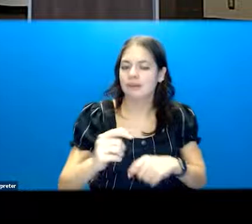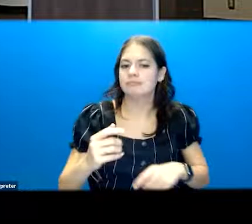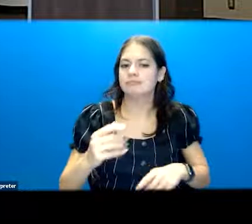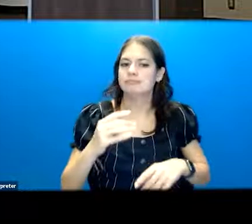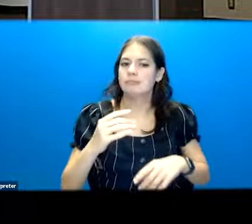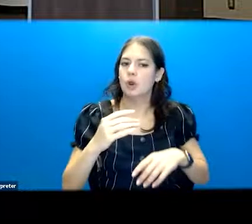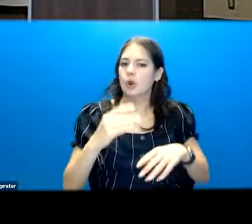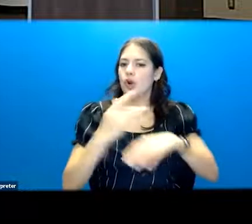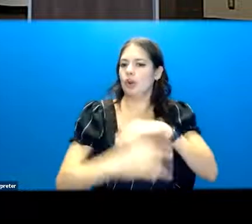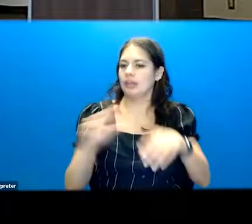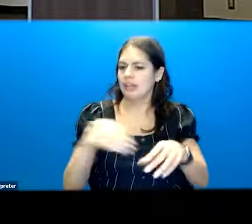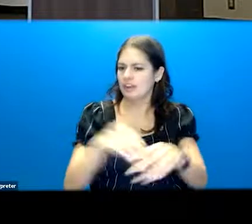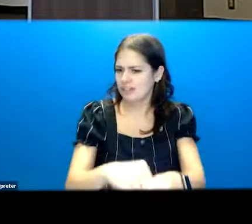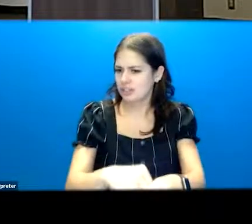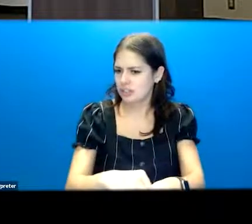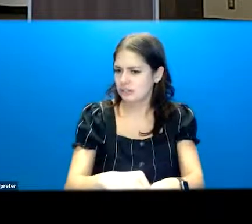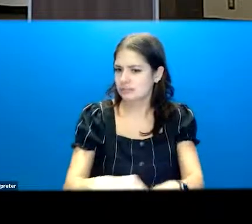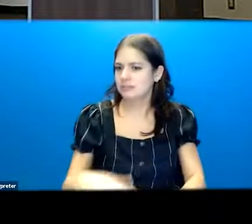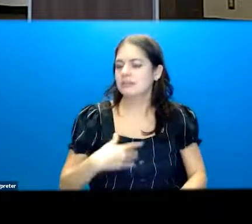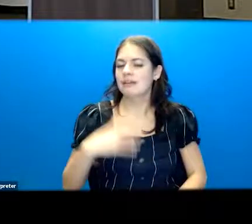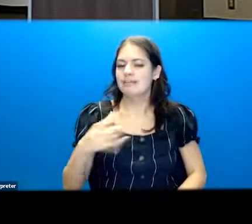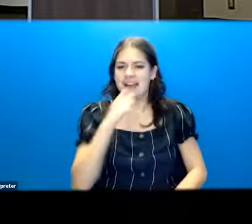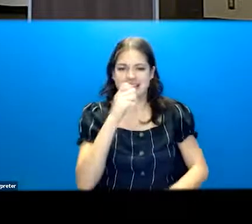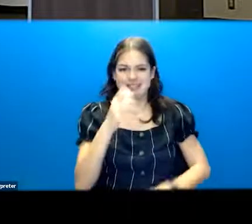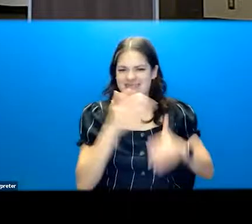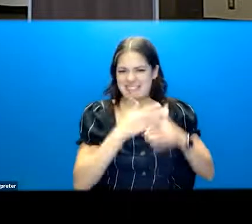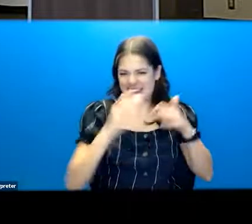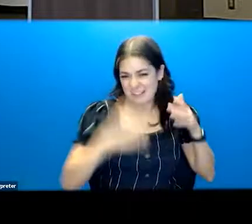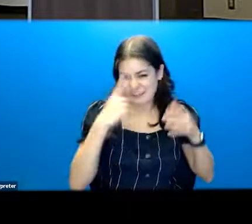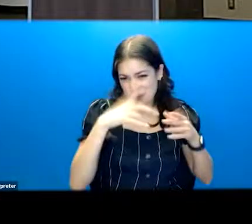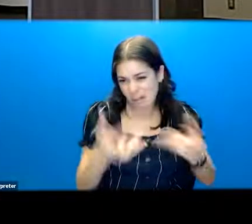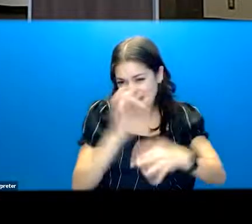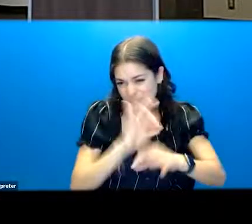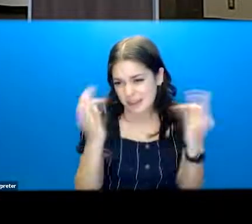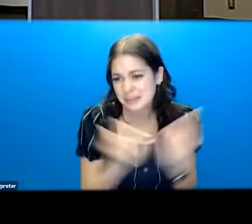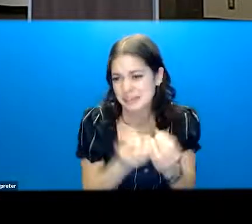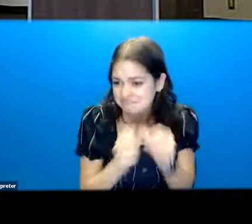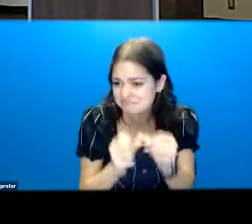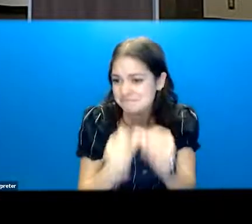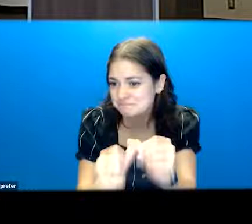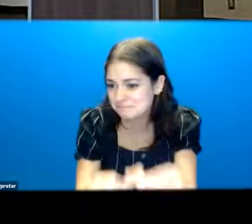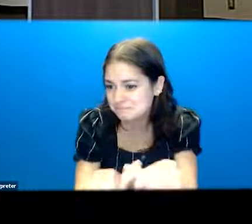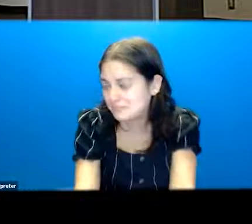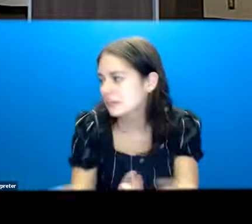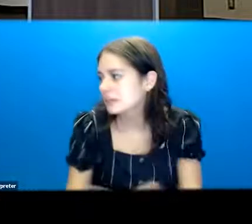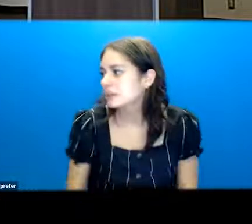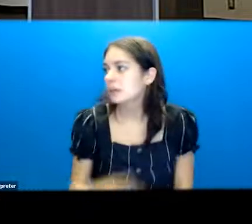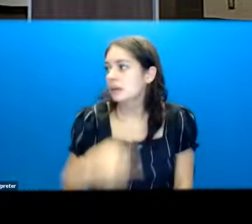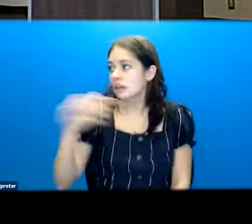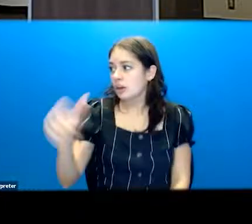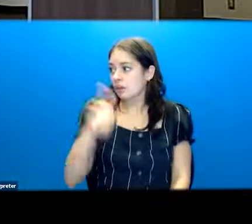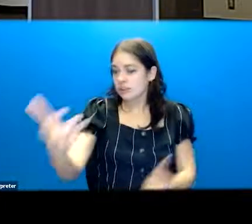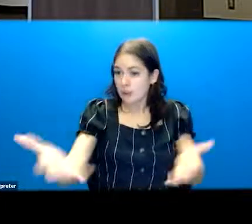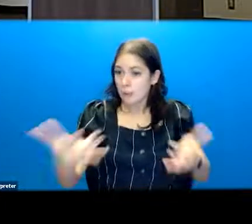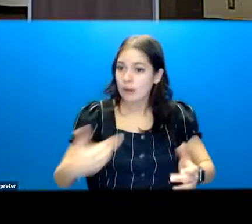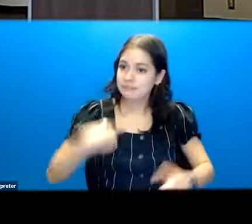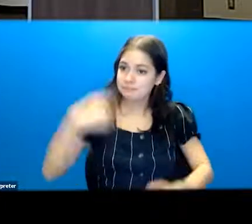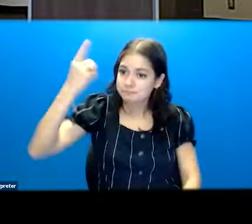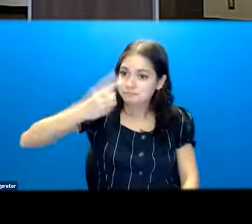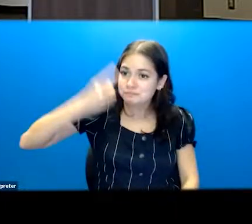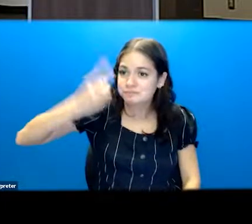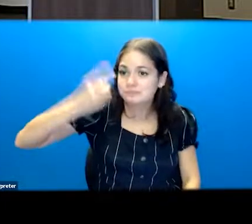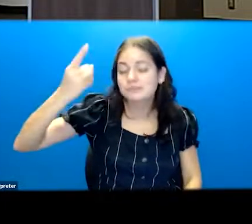coordinated specialty care, but that is not the end stop for a lot of families. The other thing that I want us to think about